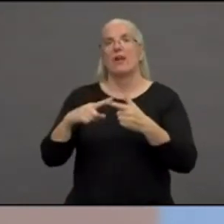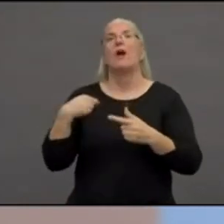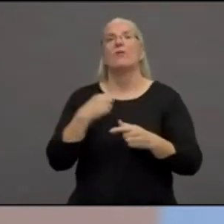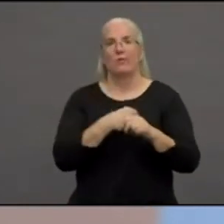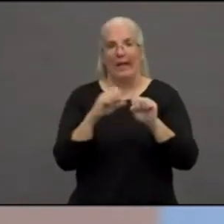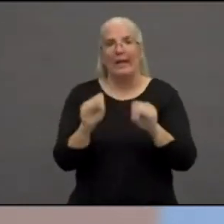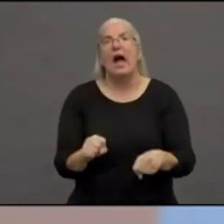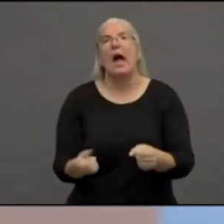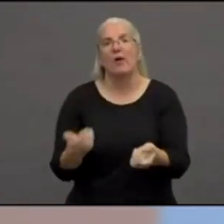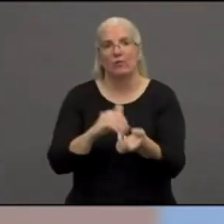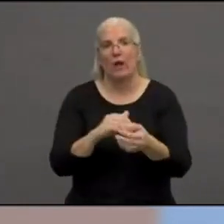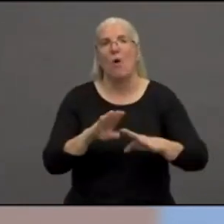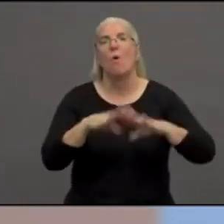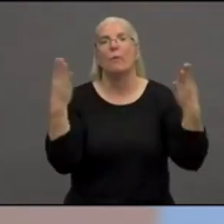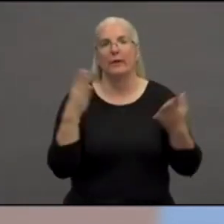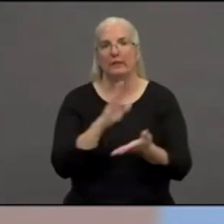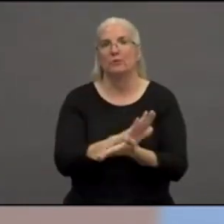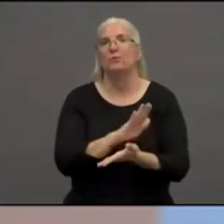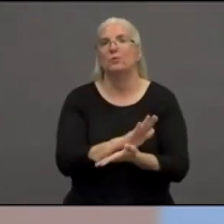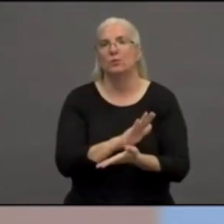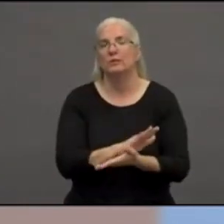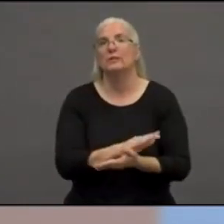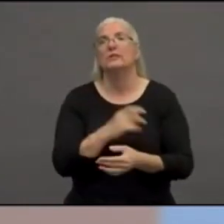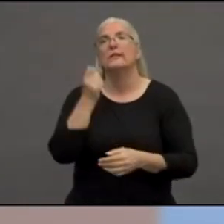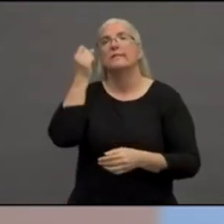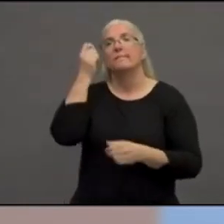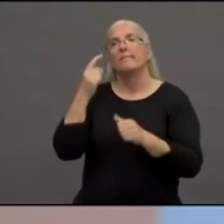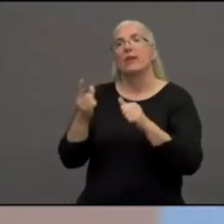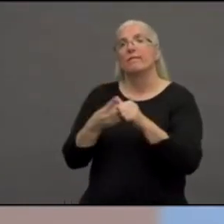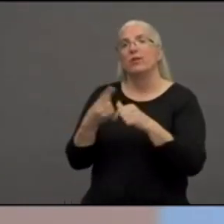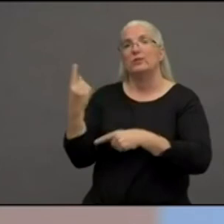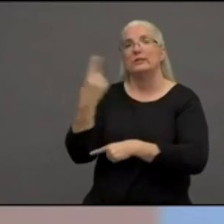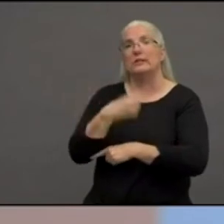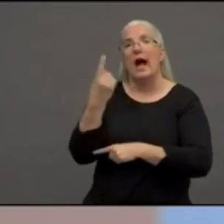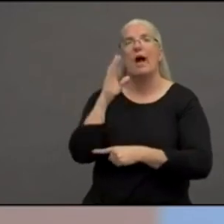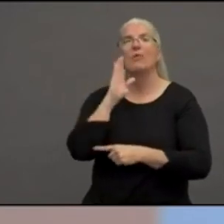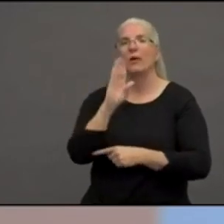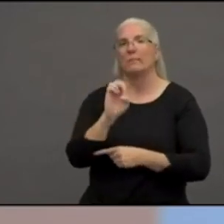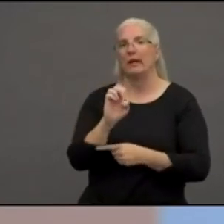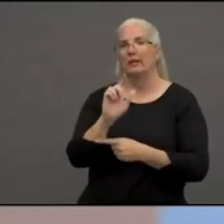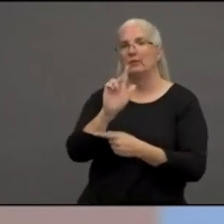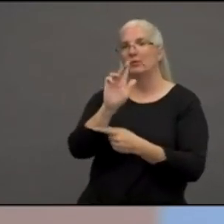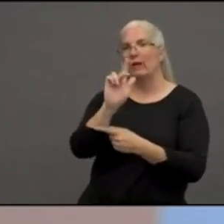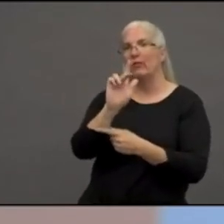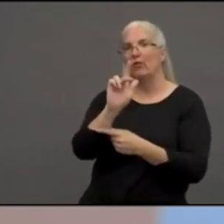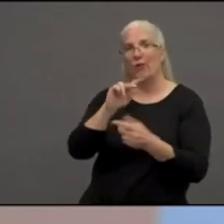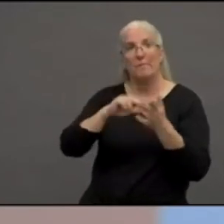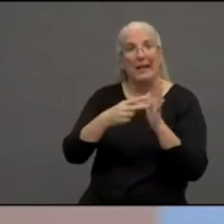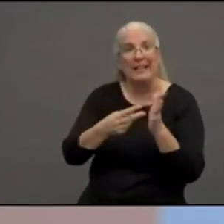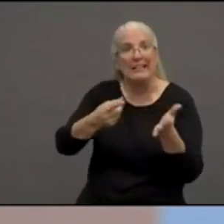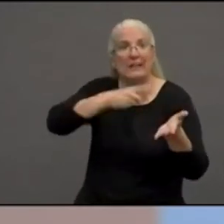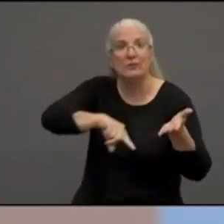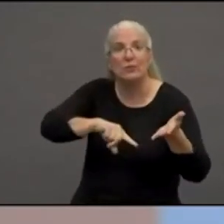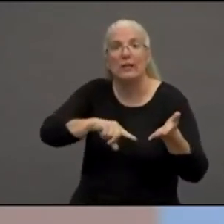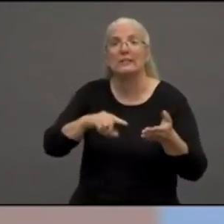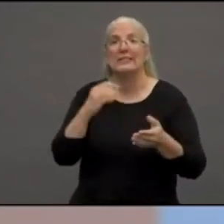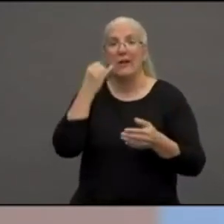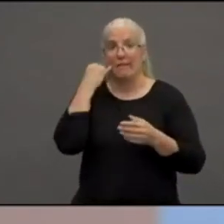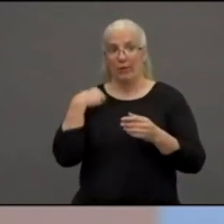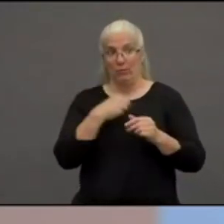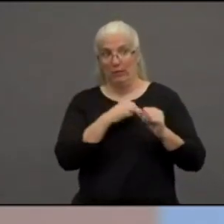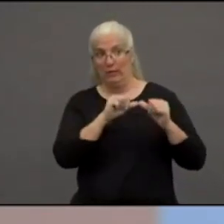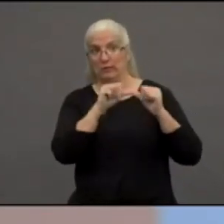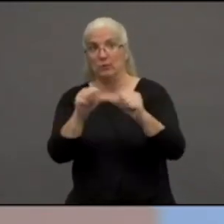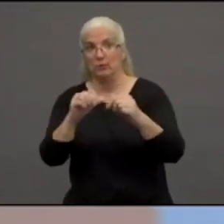reopen schools. The first day would be the 23rd this next week. So if we maintain this current status, then